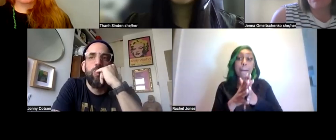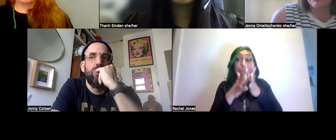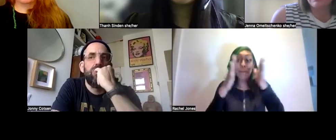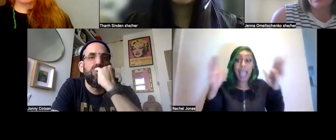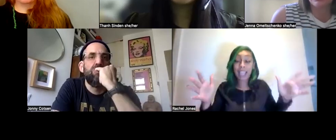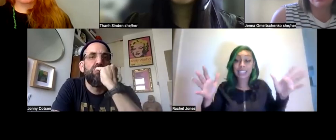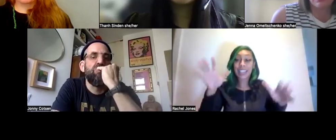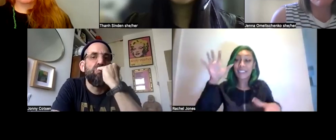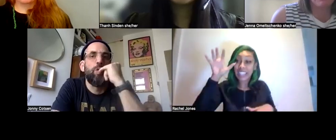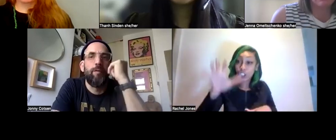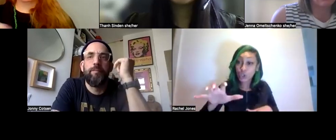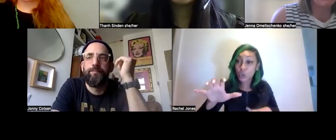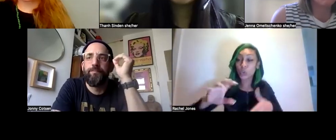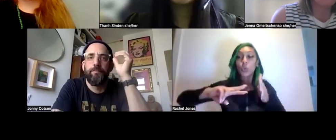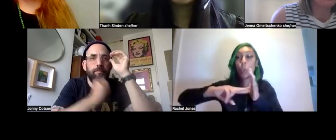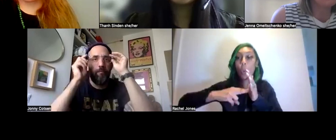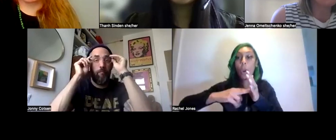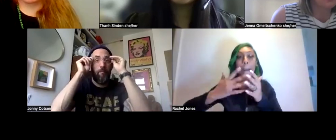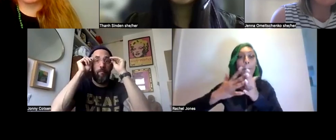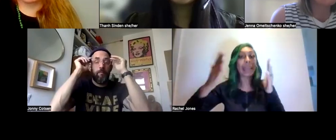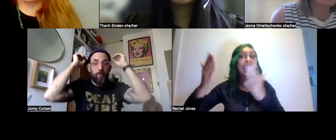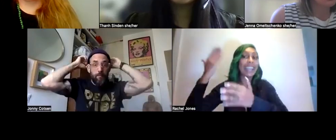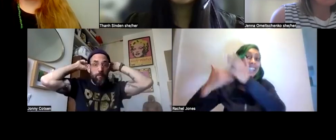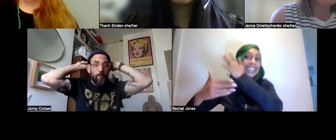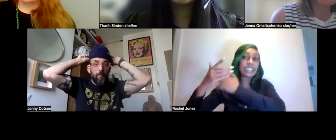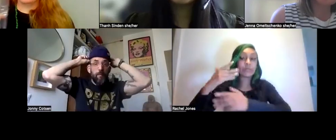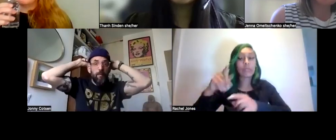or a massive organization that has a big history, is that